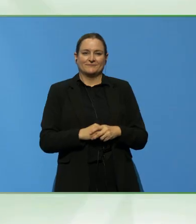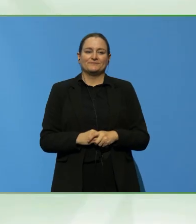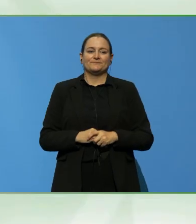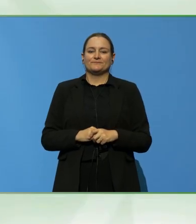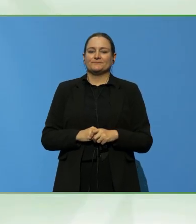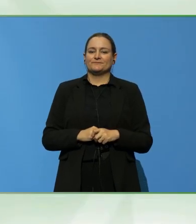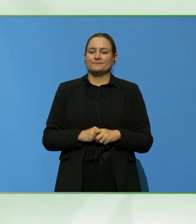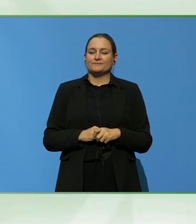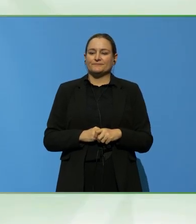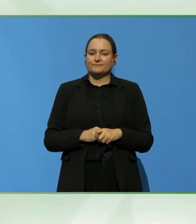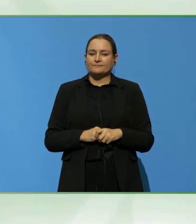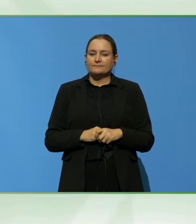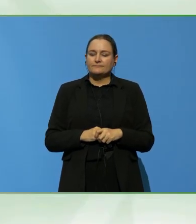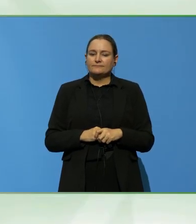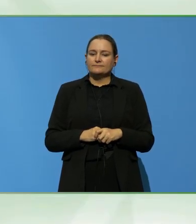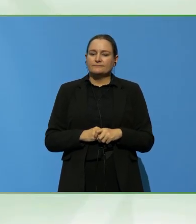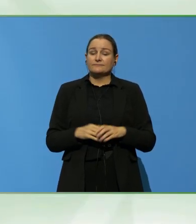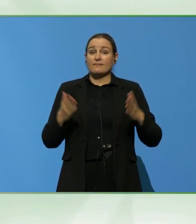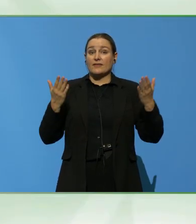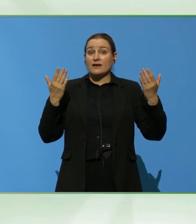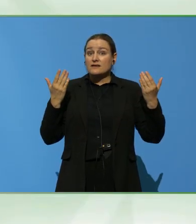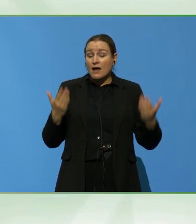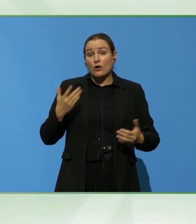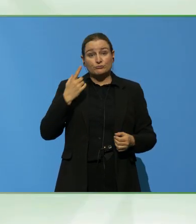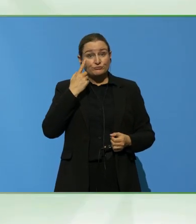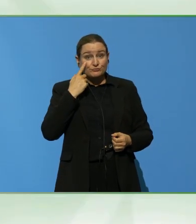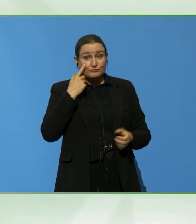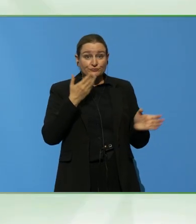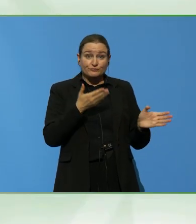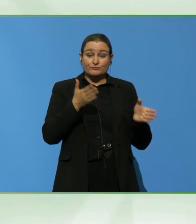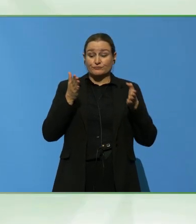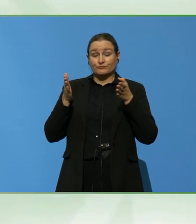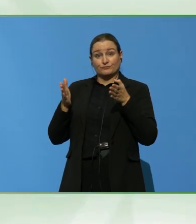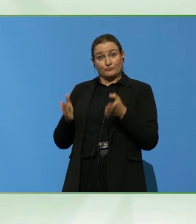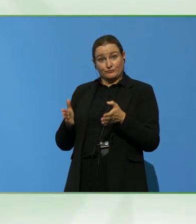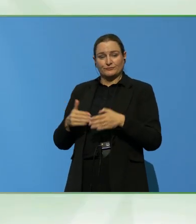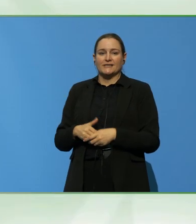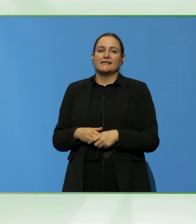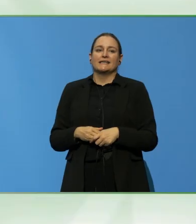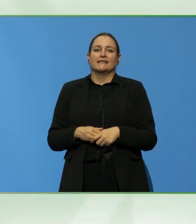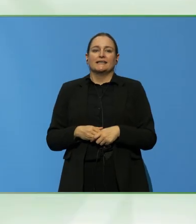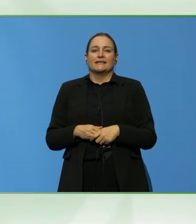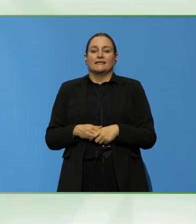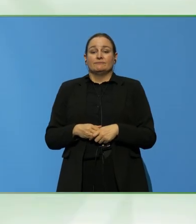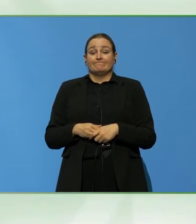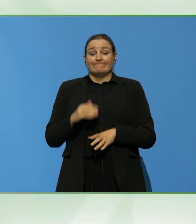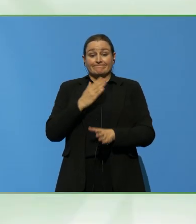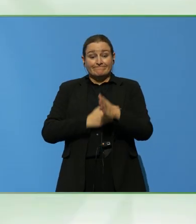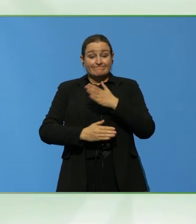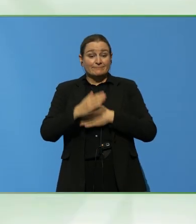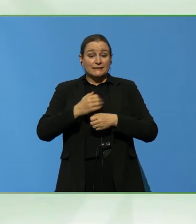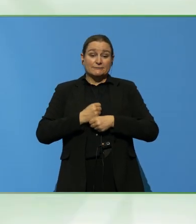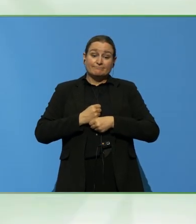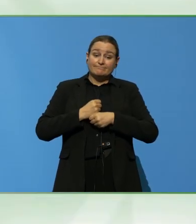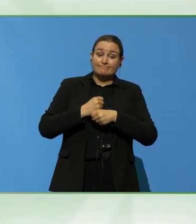move to someone who, through her organizational affiliation and through her work in disability representation in media, deals a